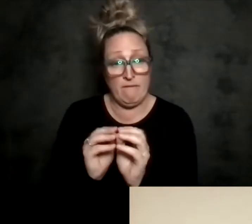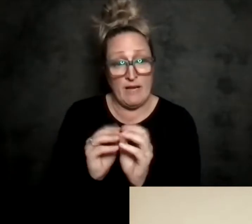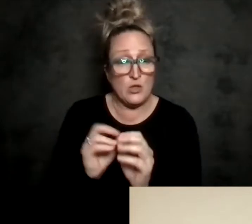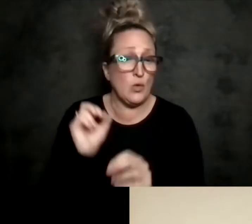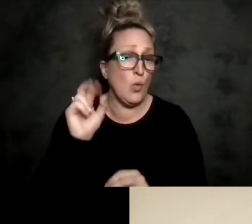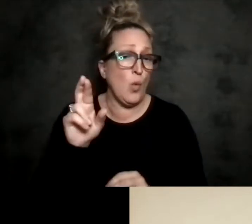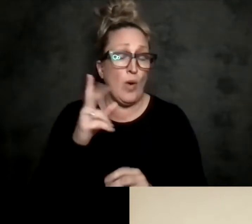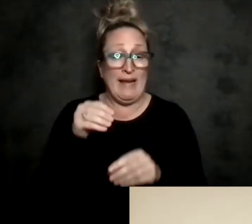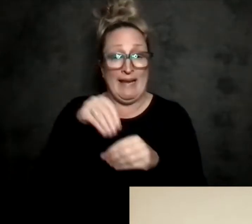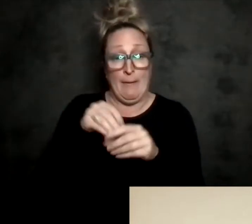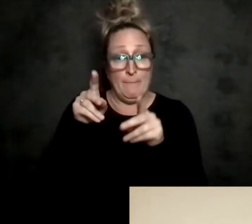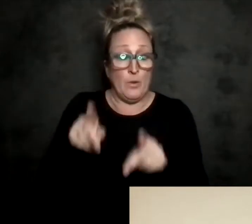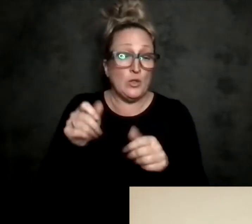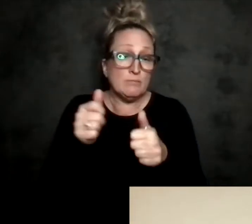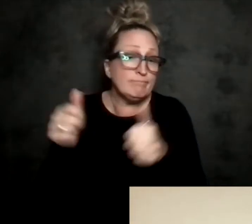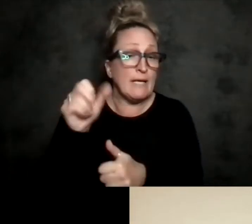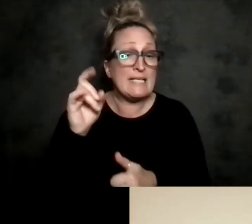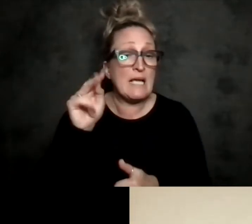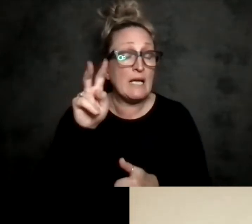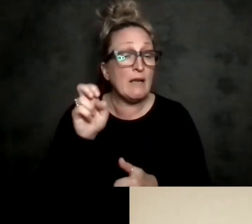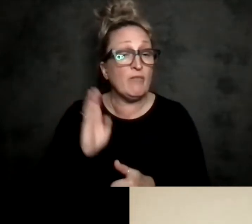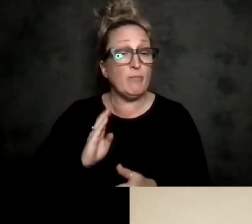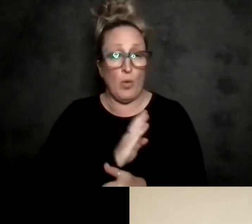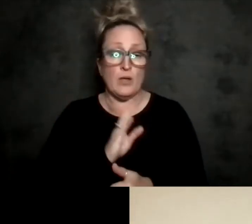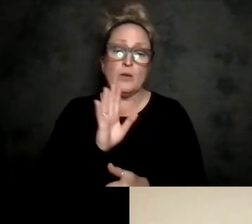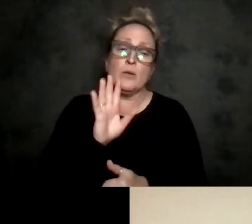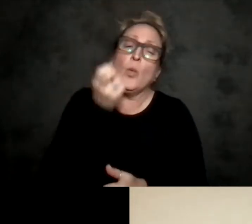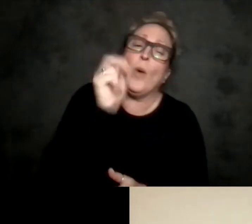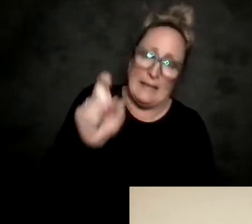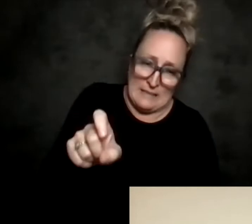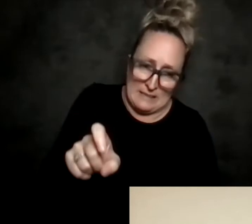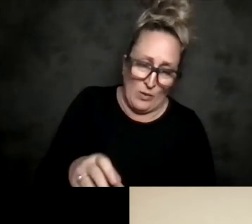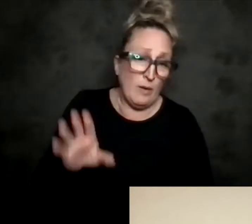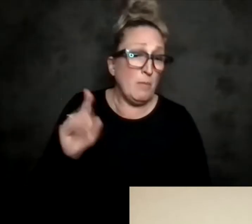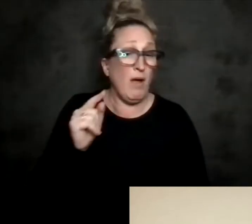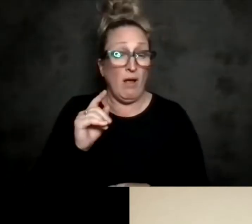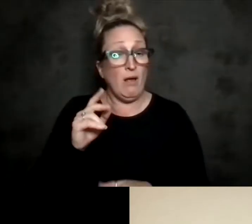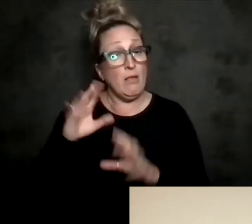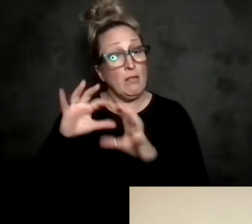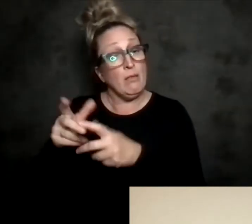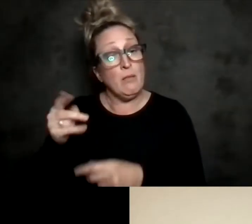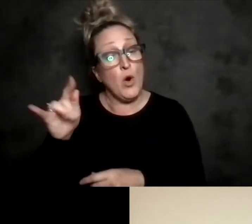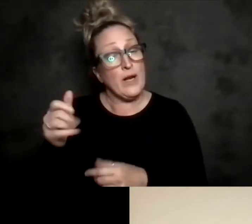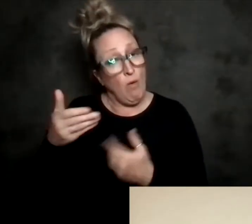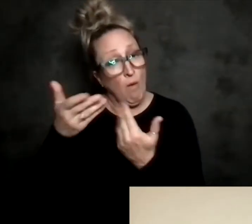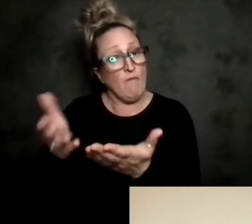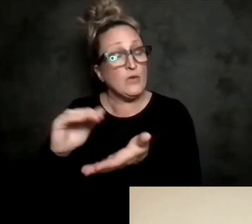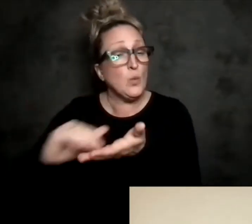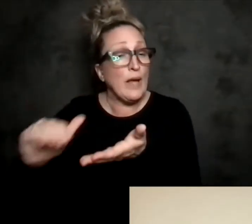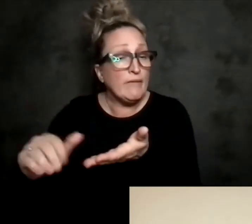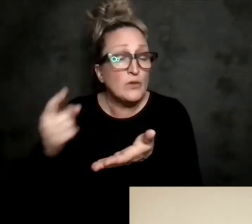or an in-person executive board when necessary. But the party does offer waivers